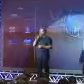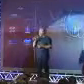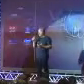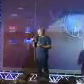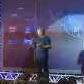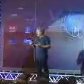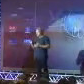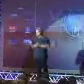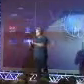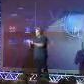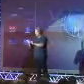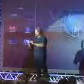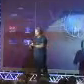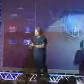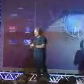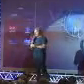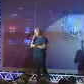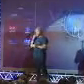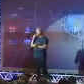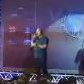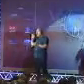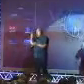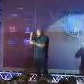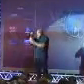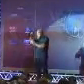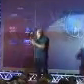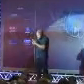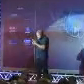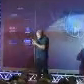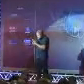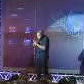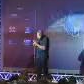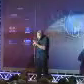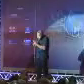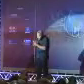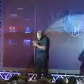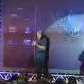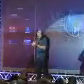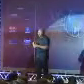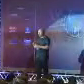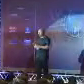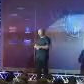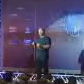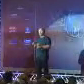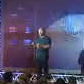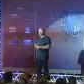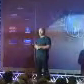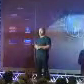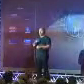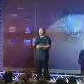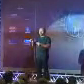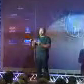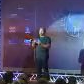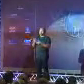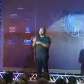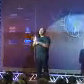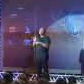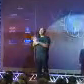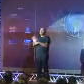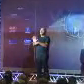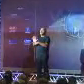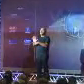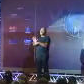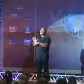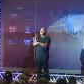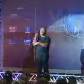virtual reality, and making movies like the Titanic, Lord of the